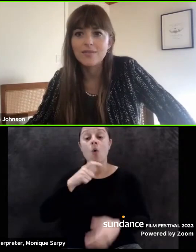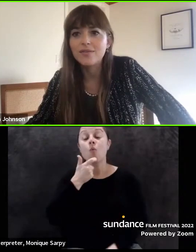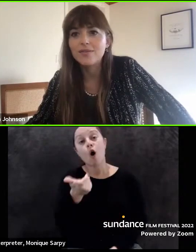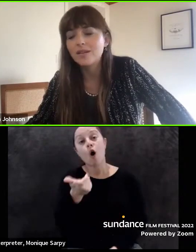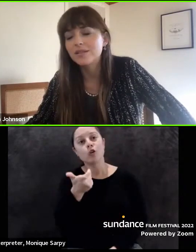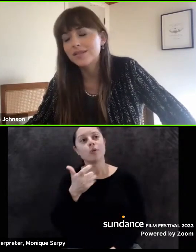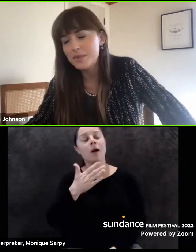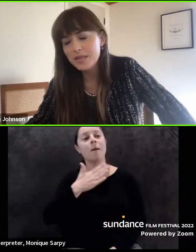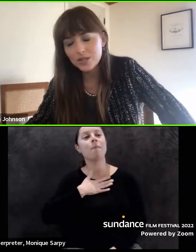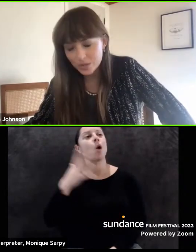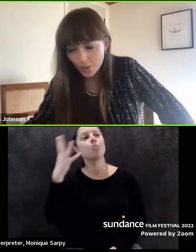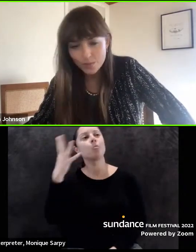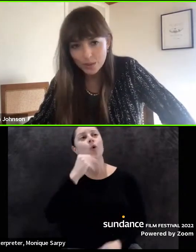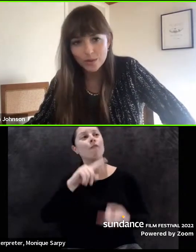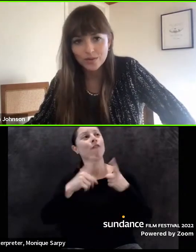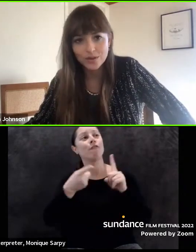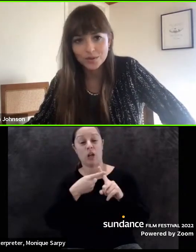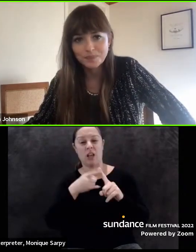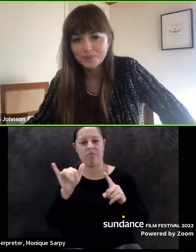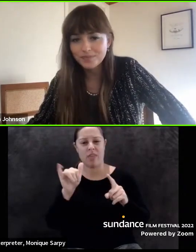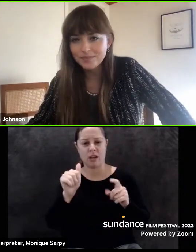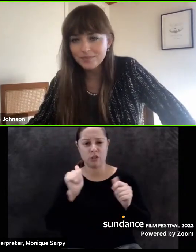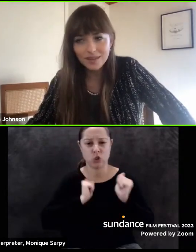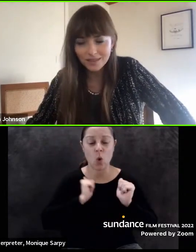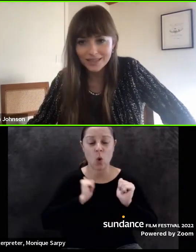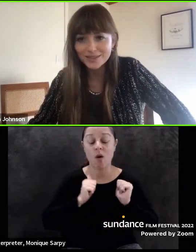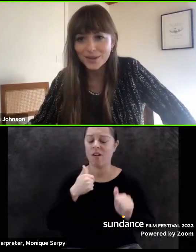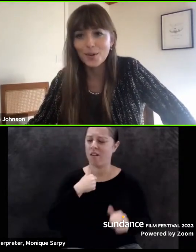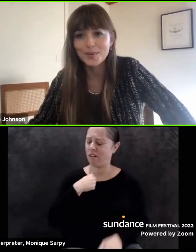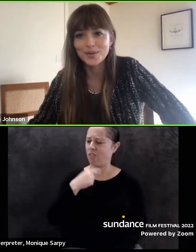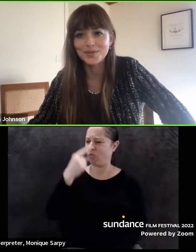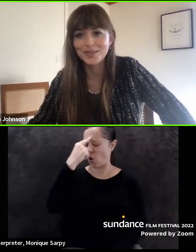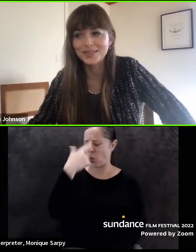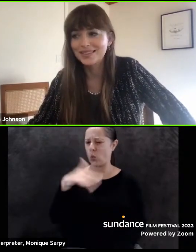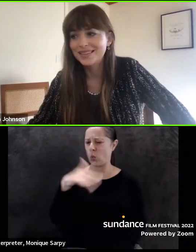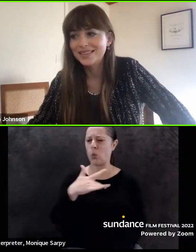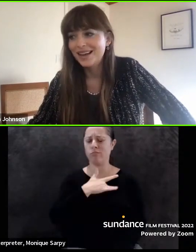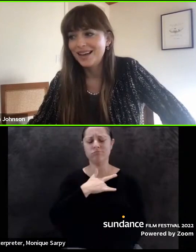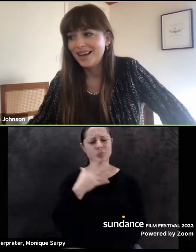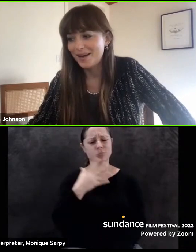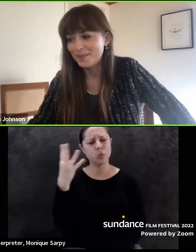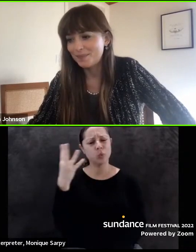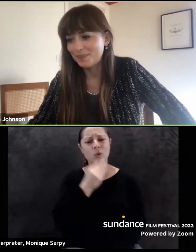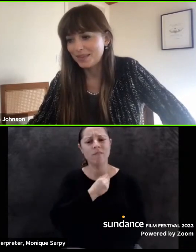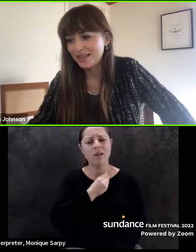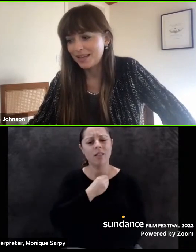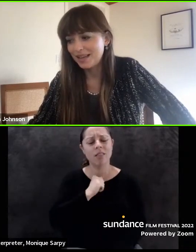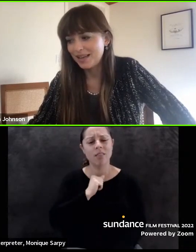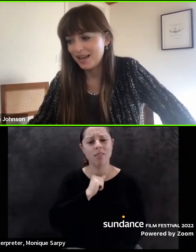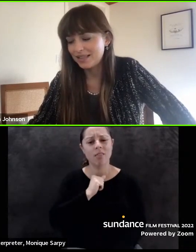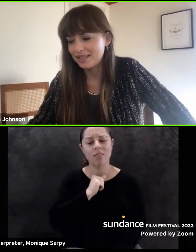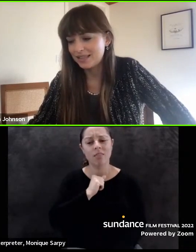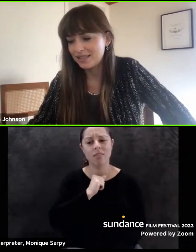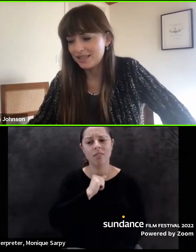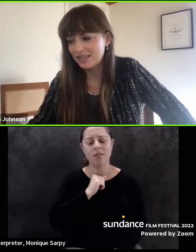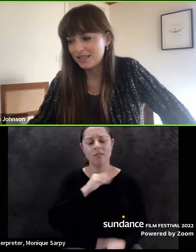which I found to be so beautiful, so beautiful. And